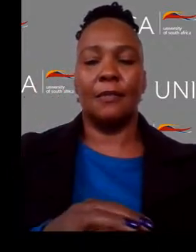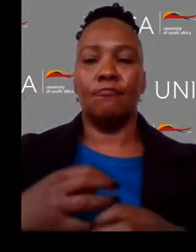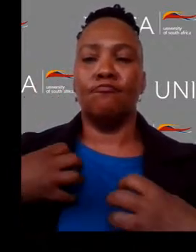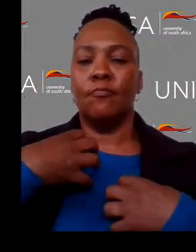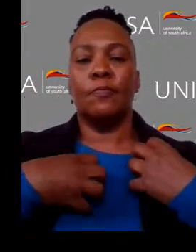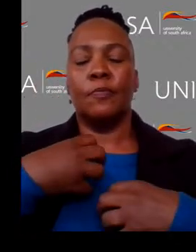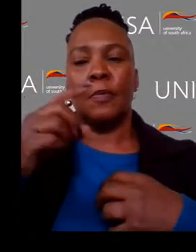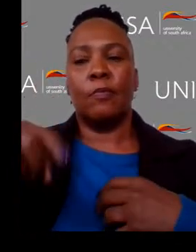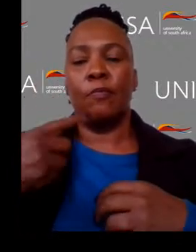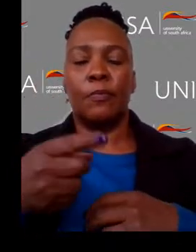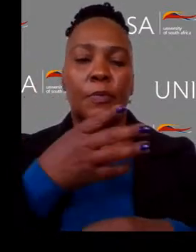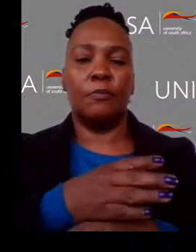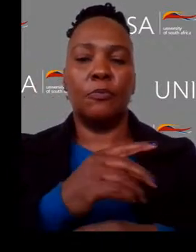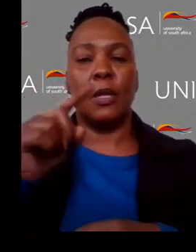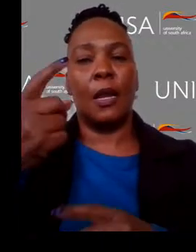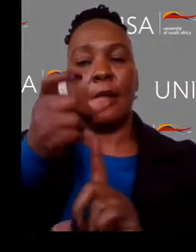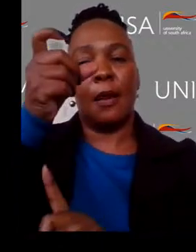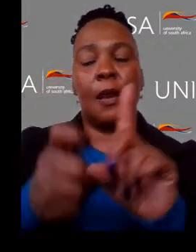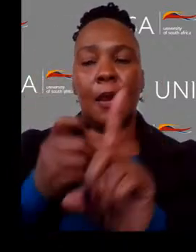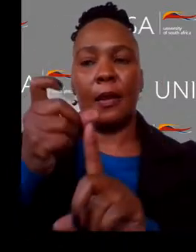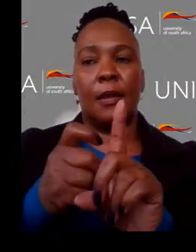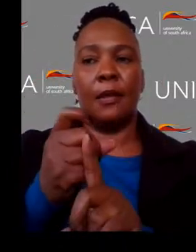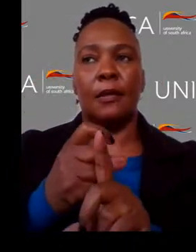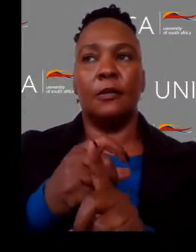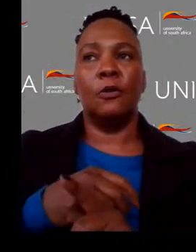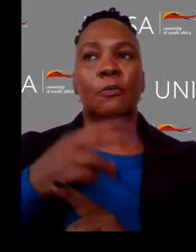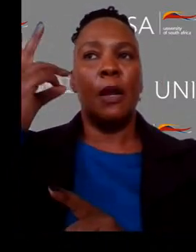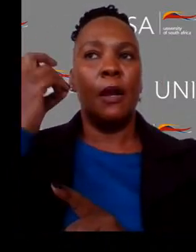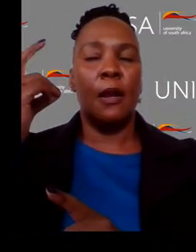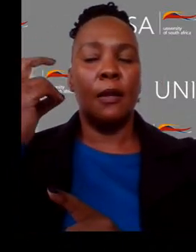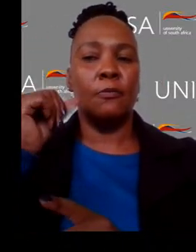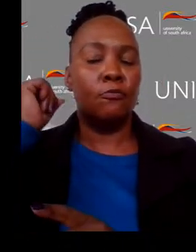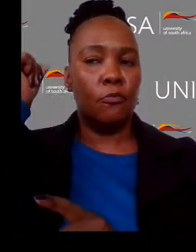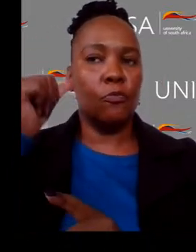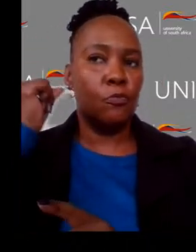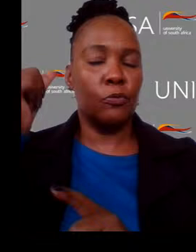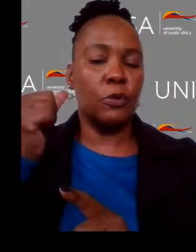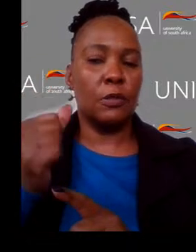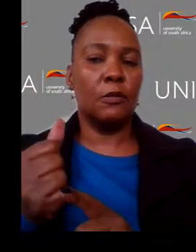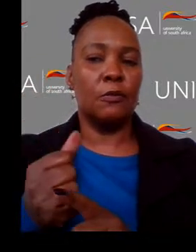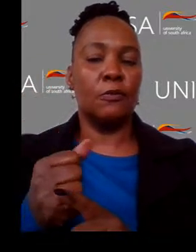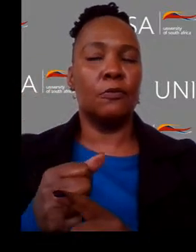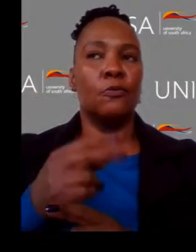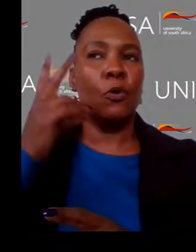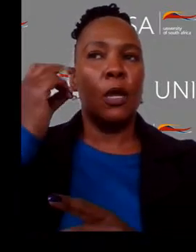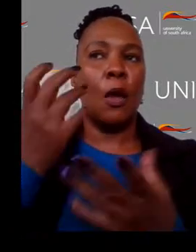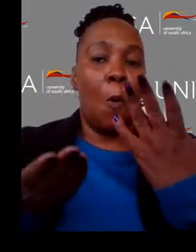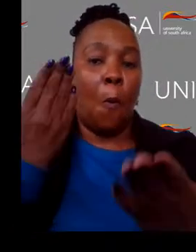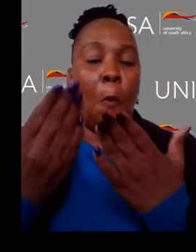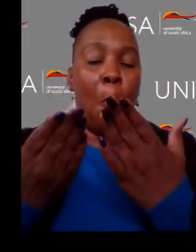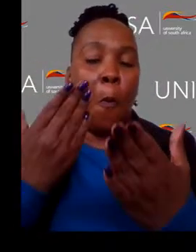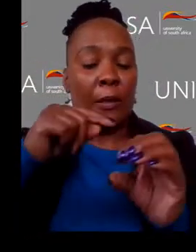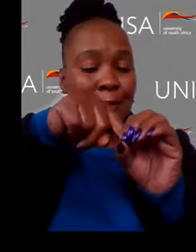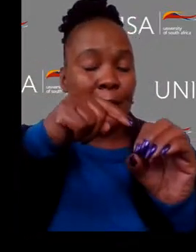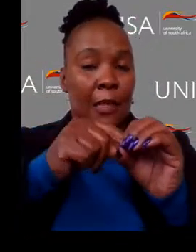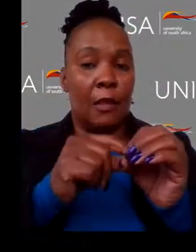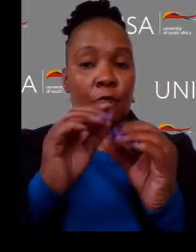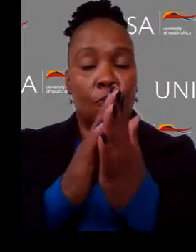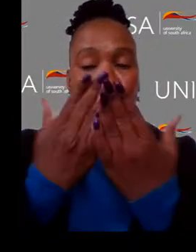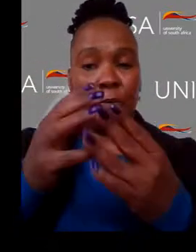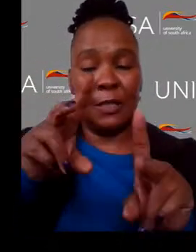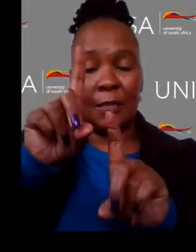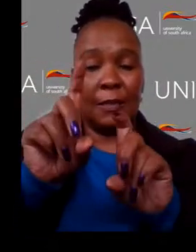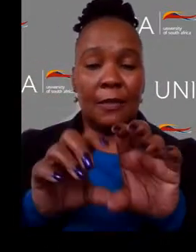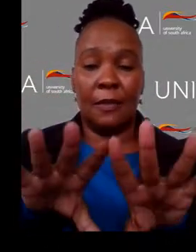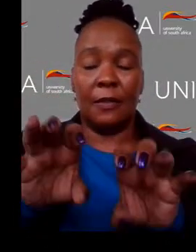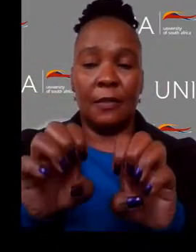the audio to see if any content material was discussed. Now, I just want to highlight here, if